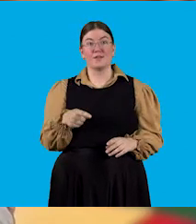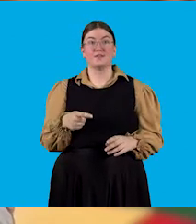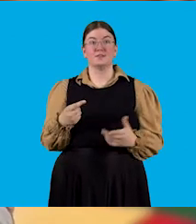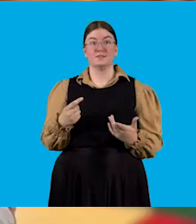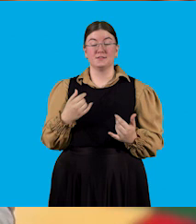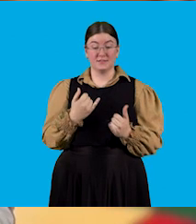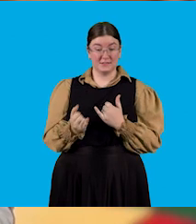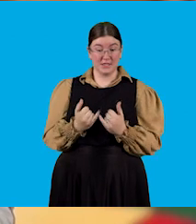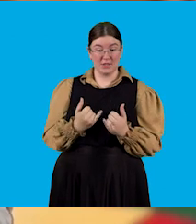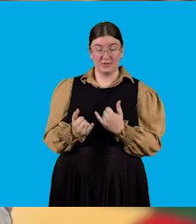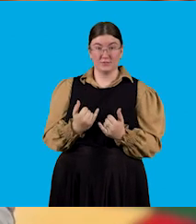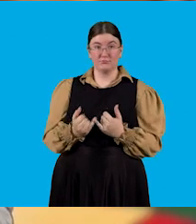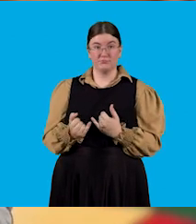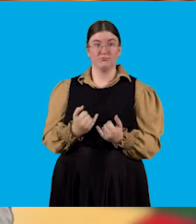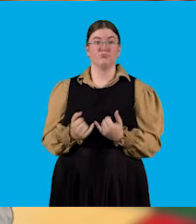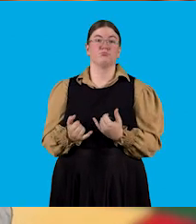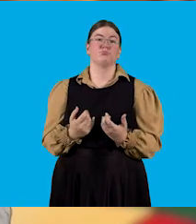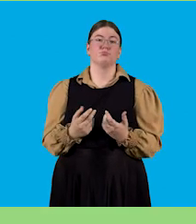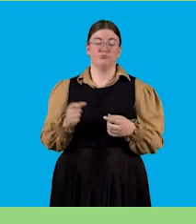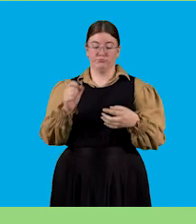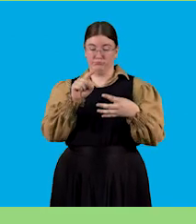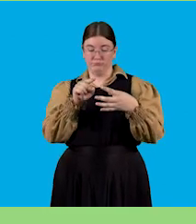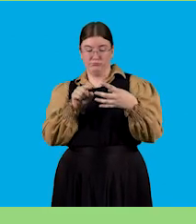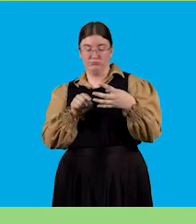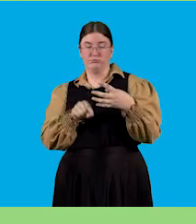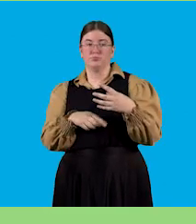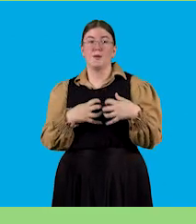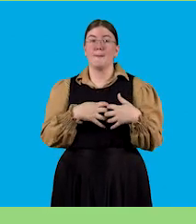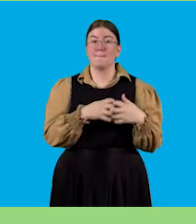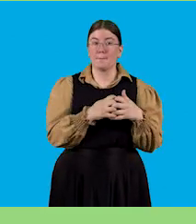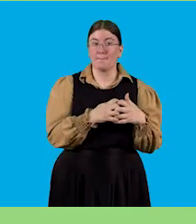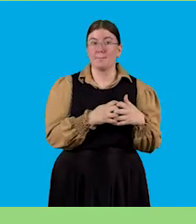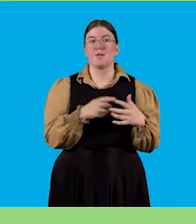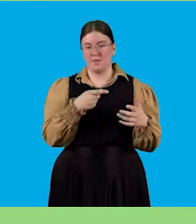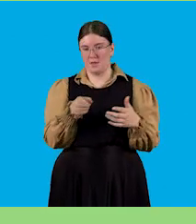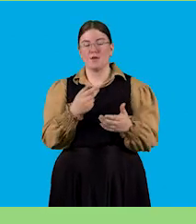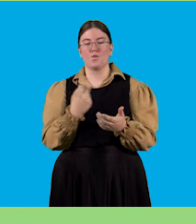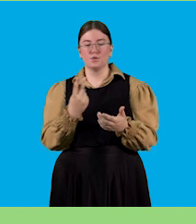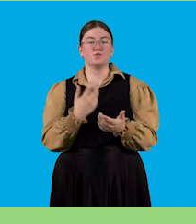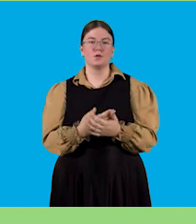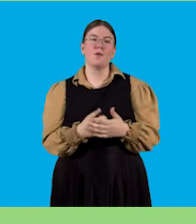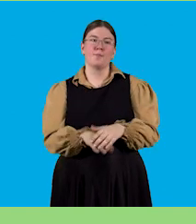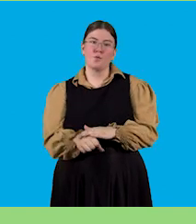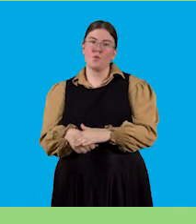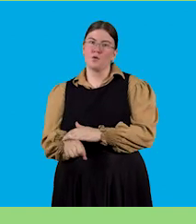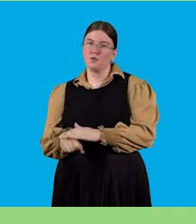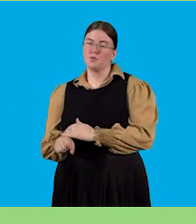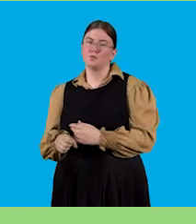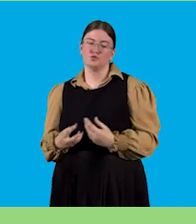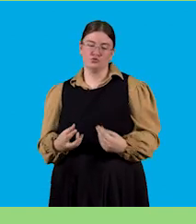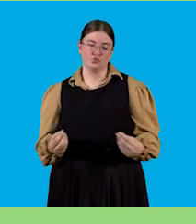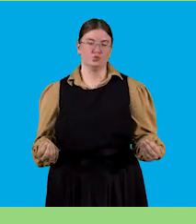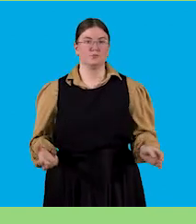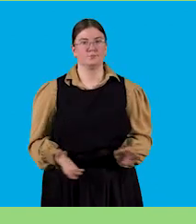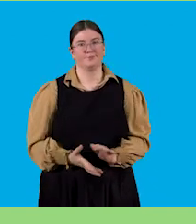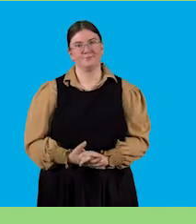develop secondary sexual characteristics, or become sexually mature to reproduce, and they will be